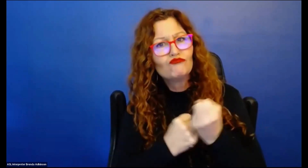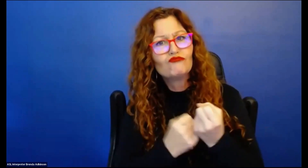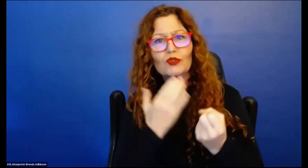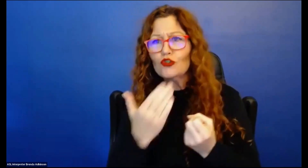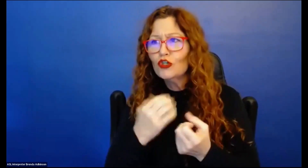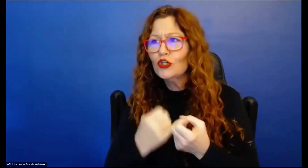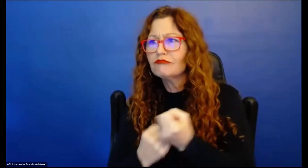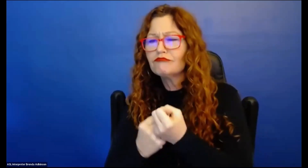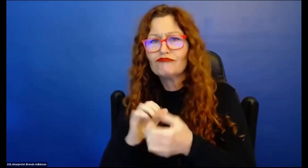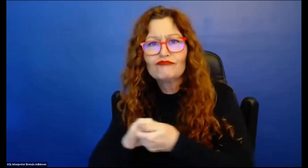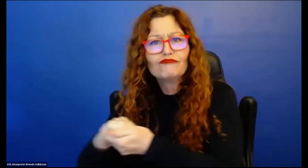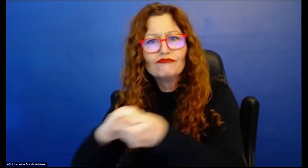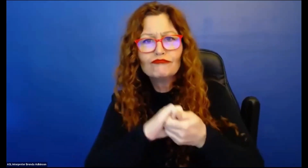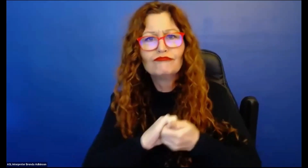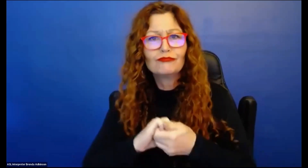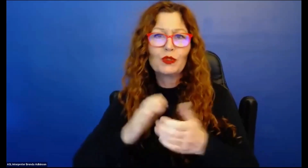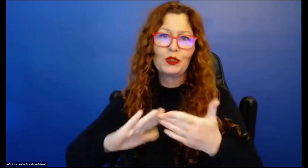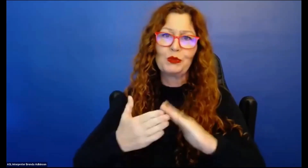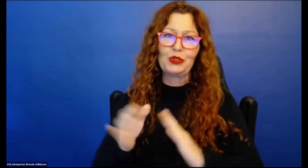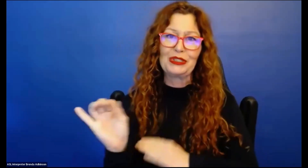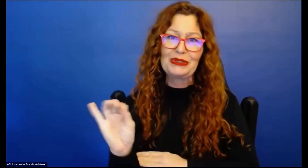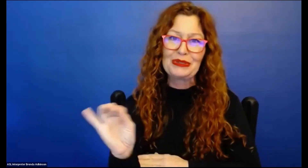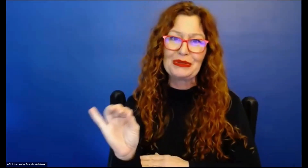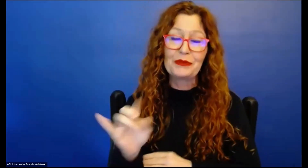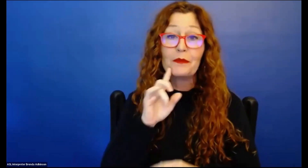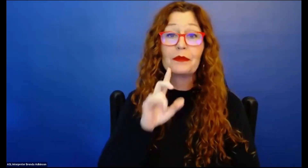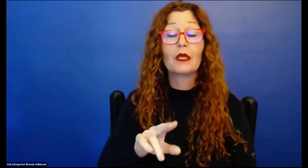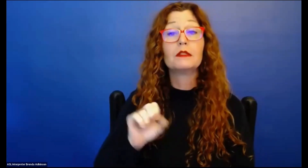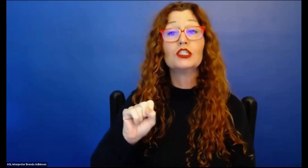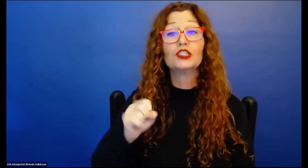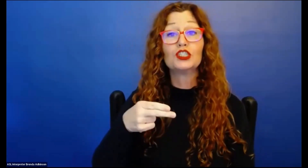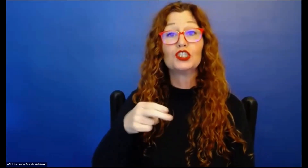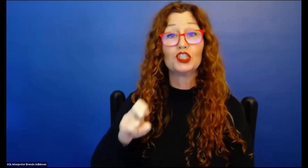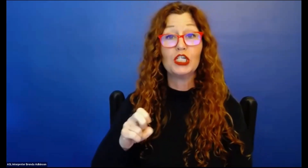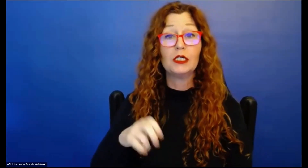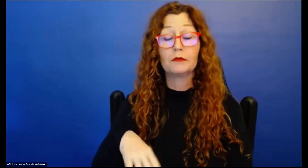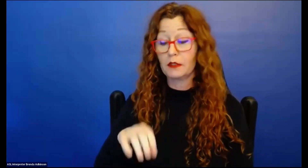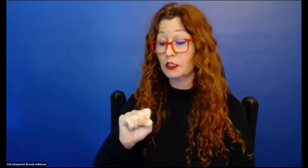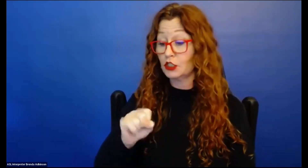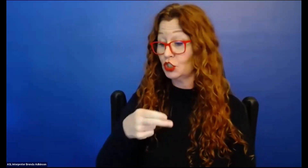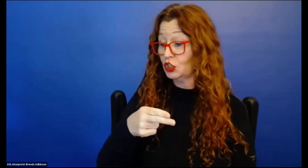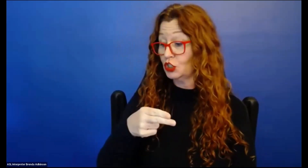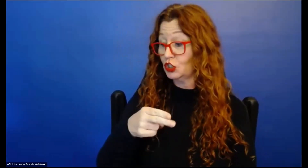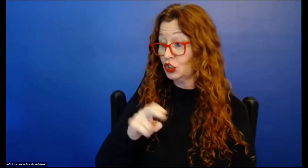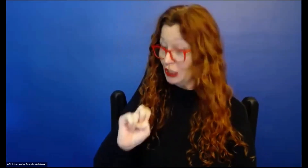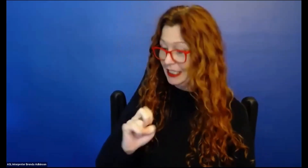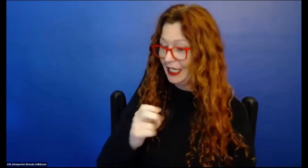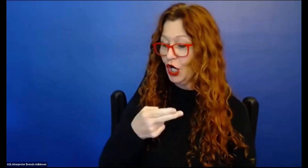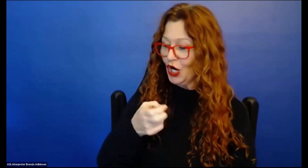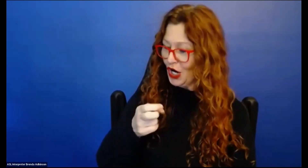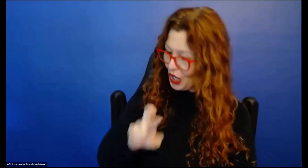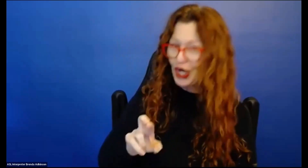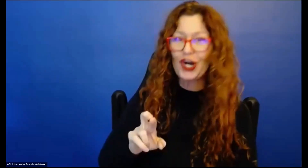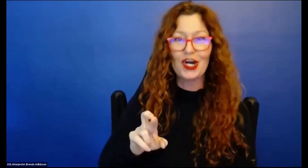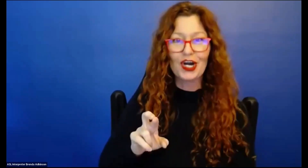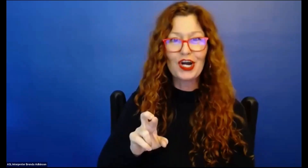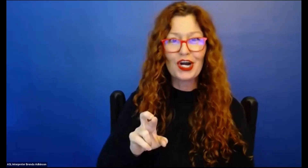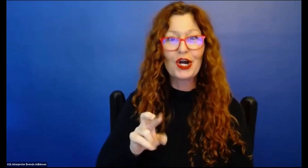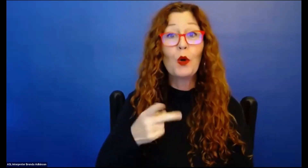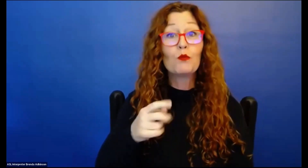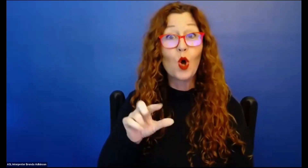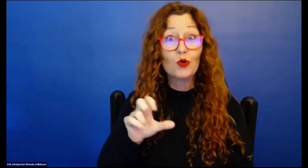So I use she, her pronouns, and then I'm going to pass it to, we'll go to Monse first, and then Mohammed. Let's just start